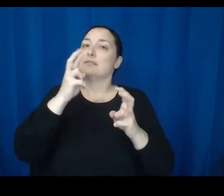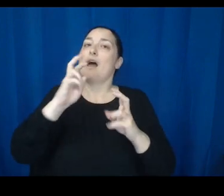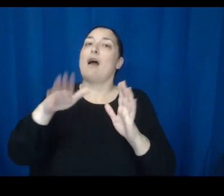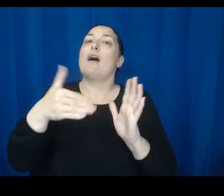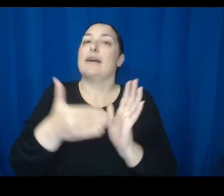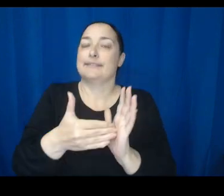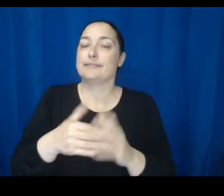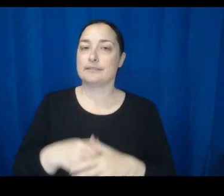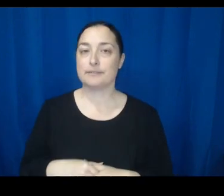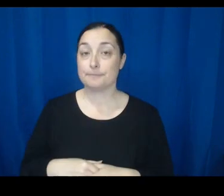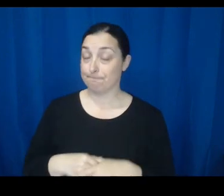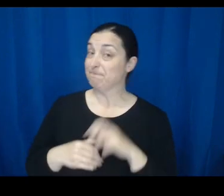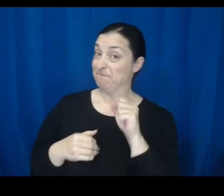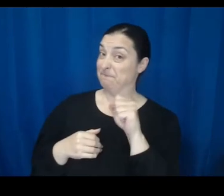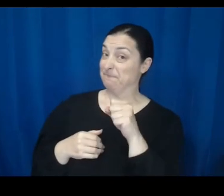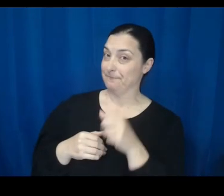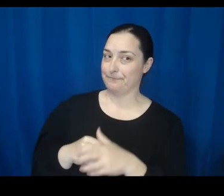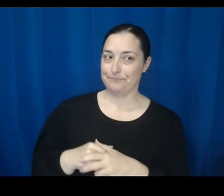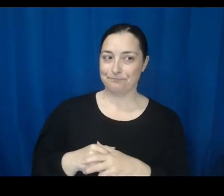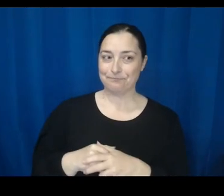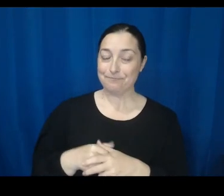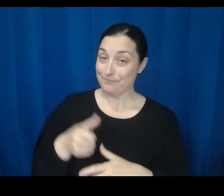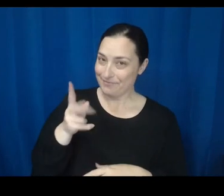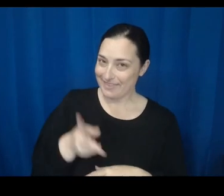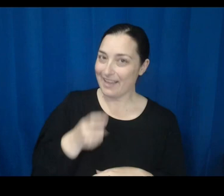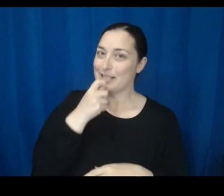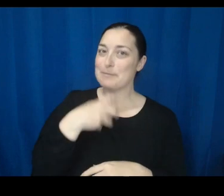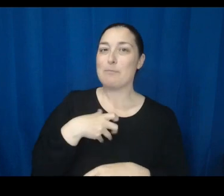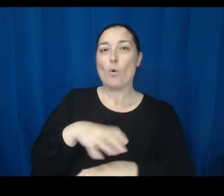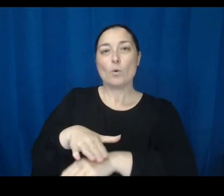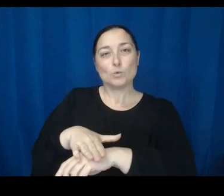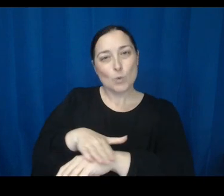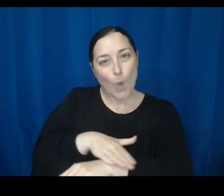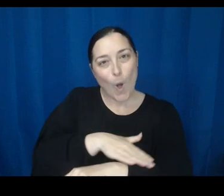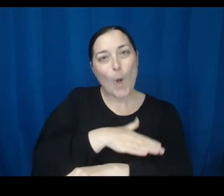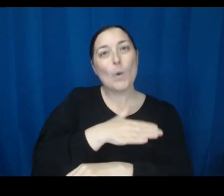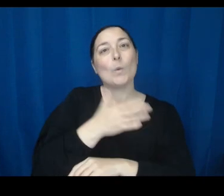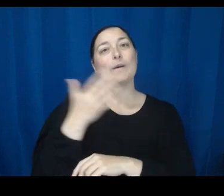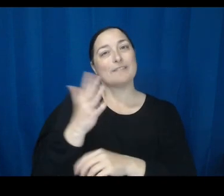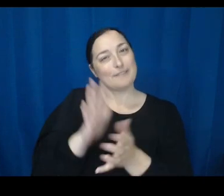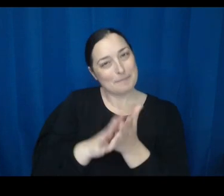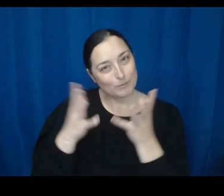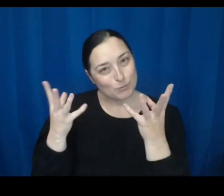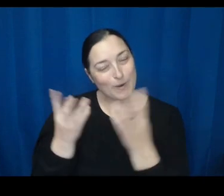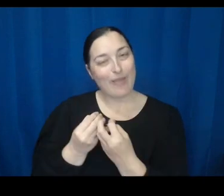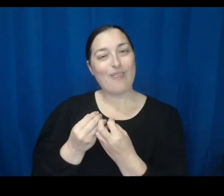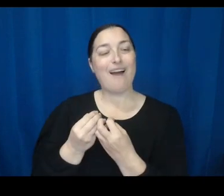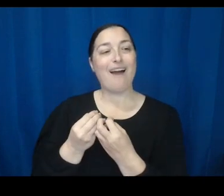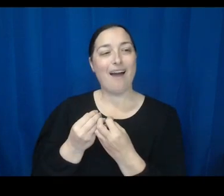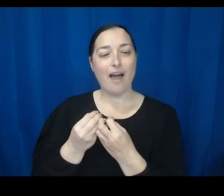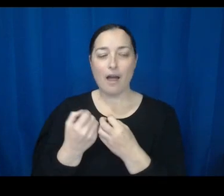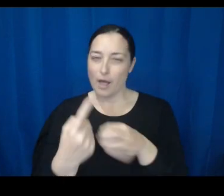a bit more of a slower, focused 15 minutes to spend together on this one. I've seen a question come